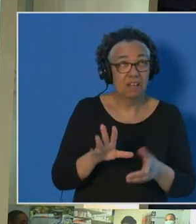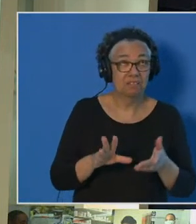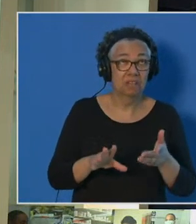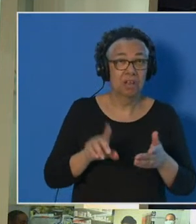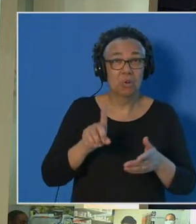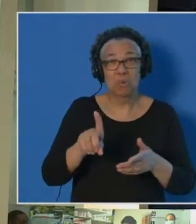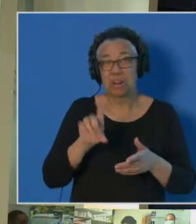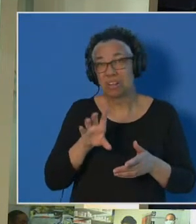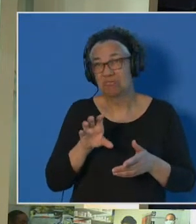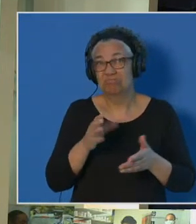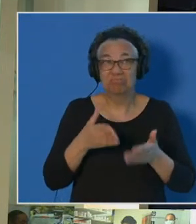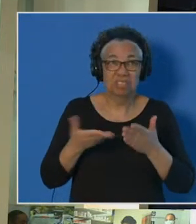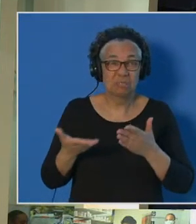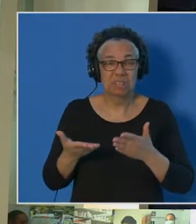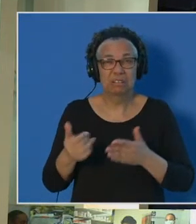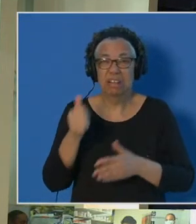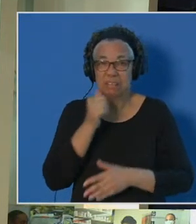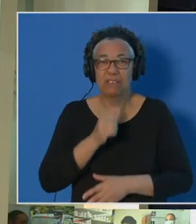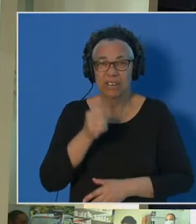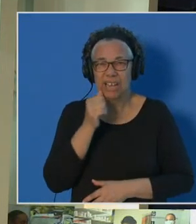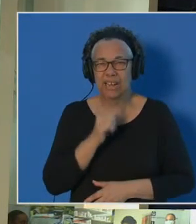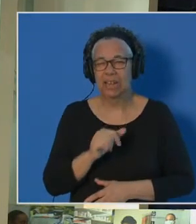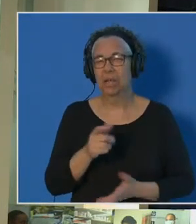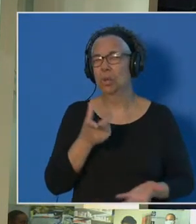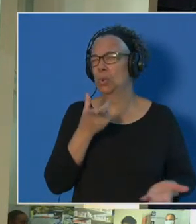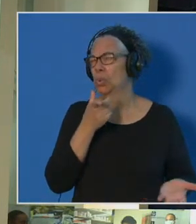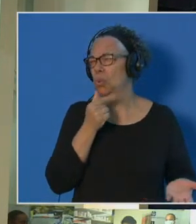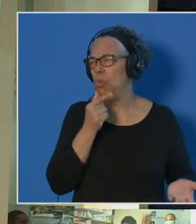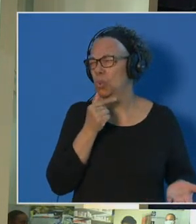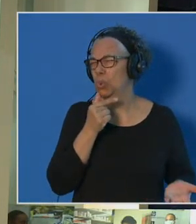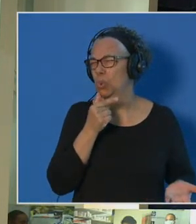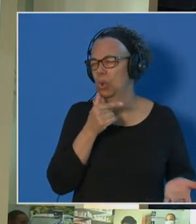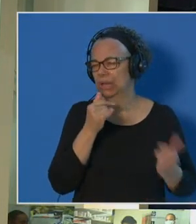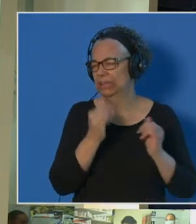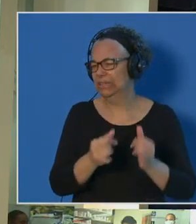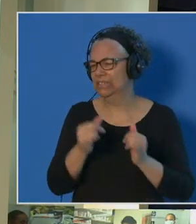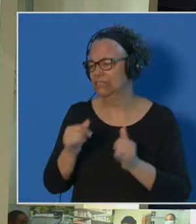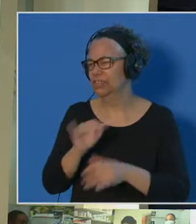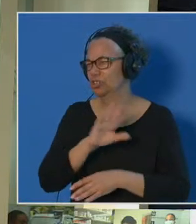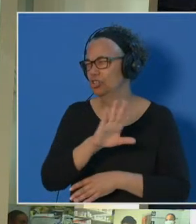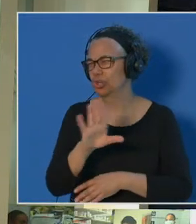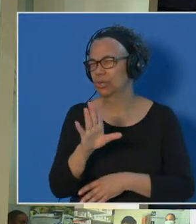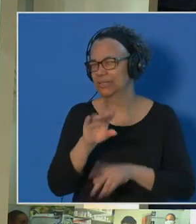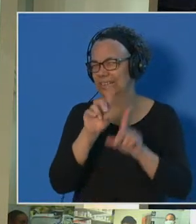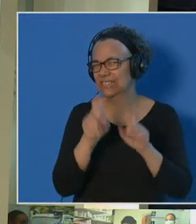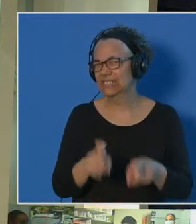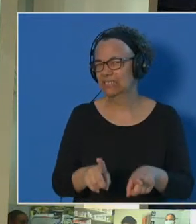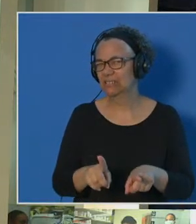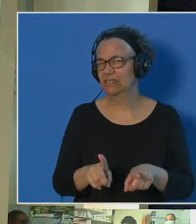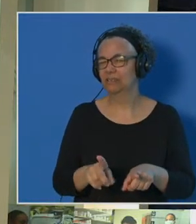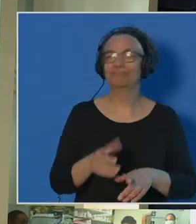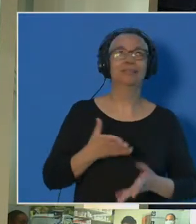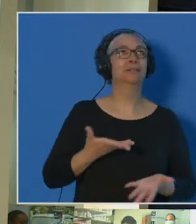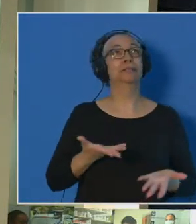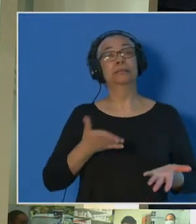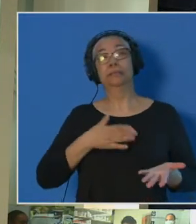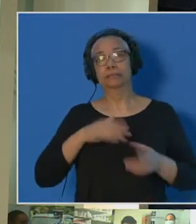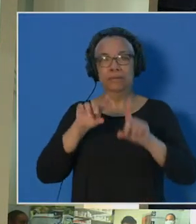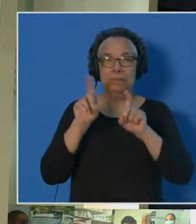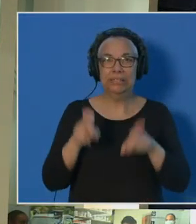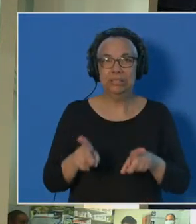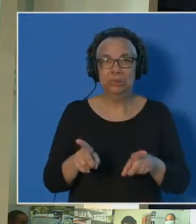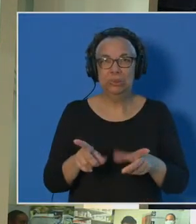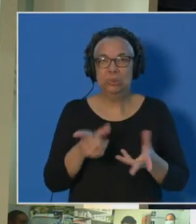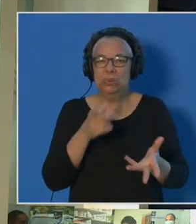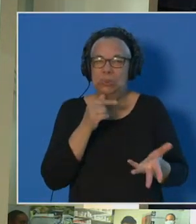daily basis. Who are the individuals that you're testing? My question is, who are